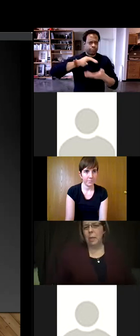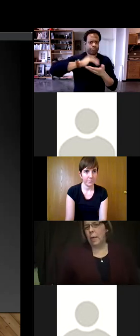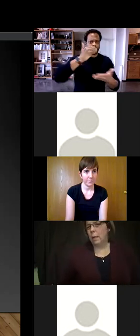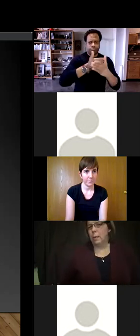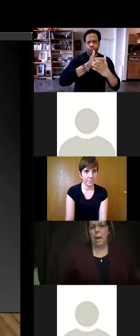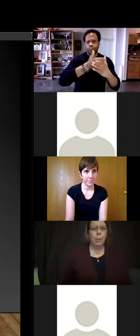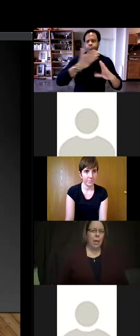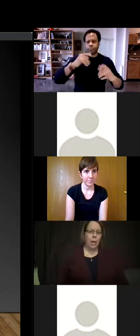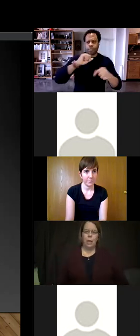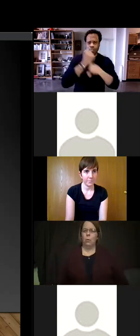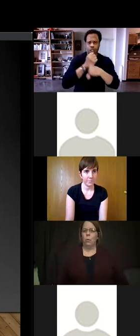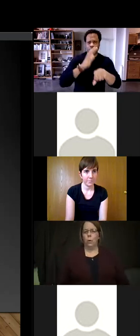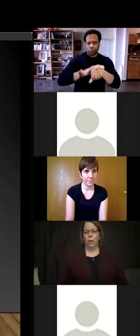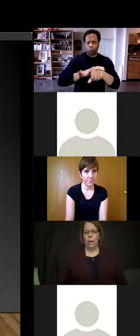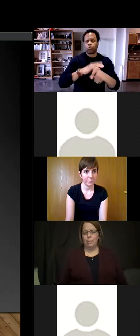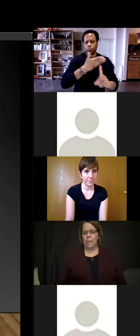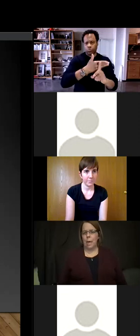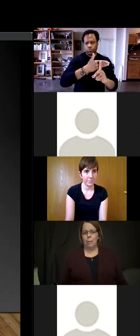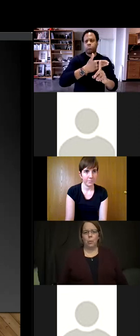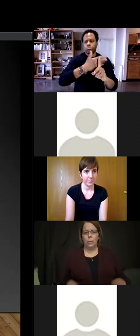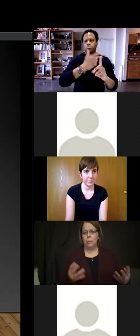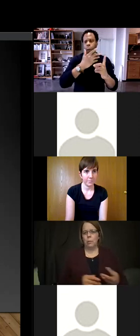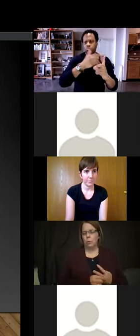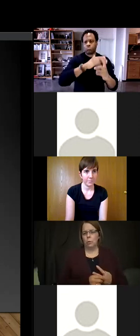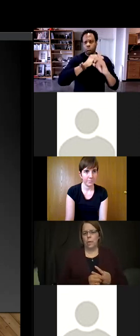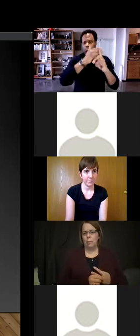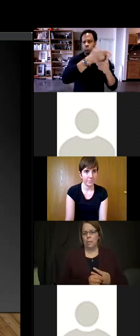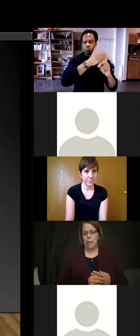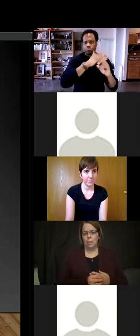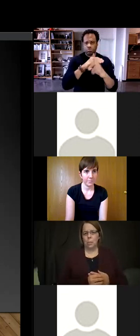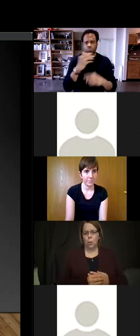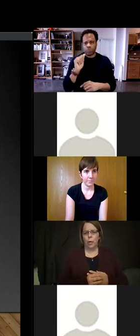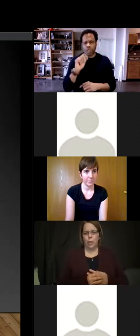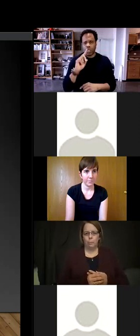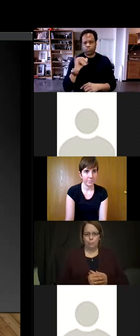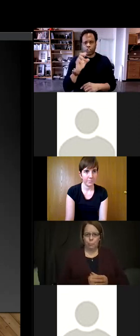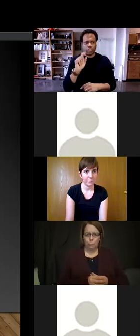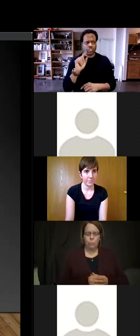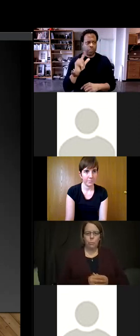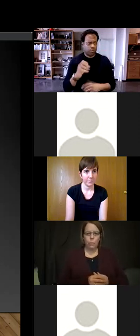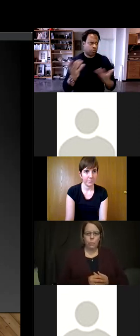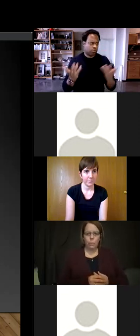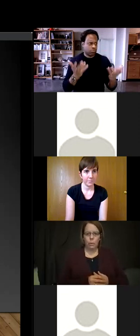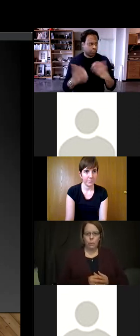It'll be like a iPad or a laptop or some other little type of tablet screen.